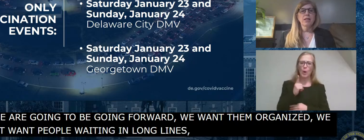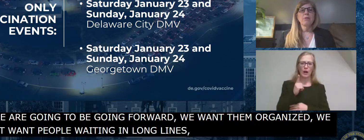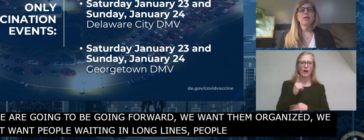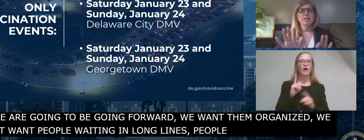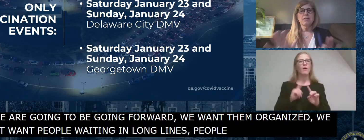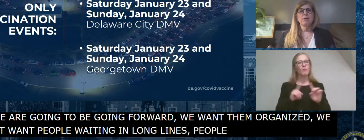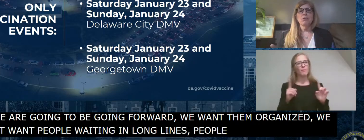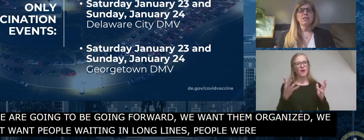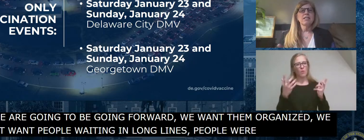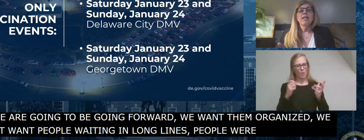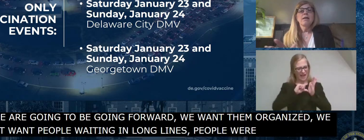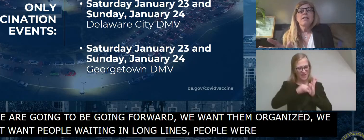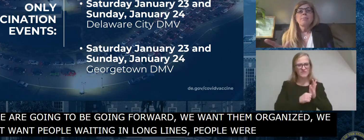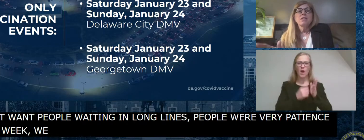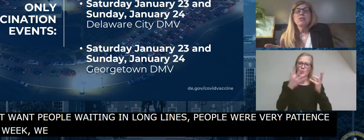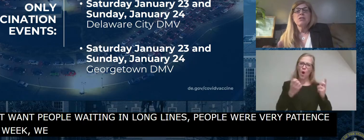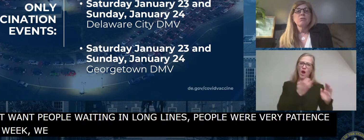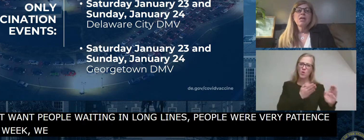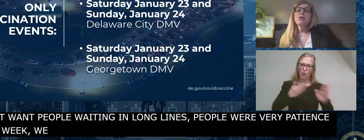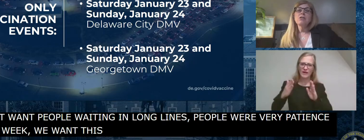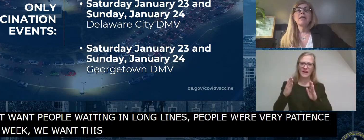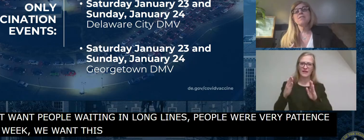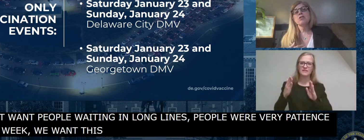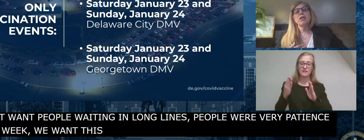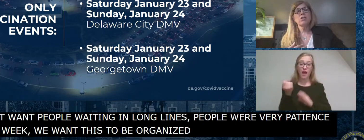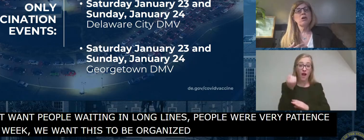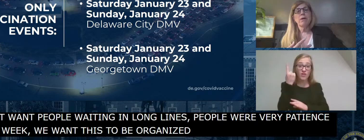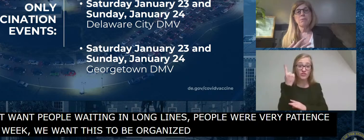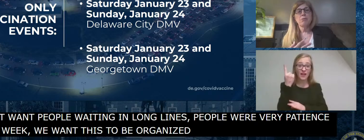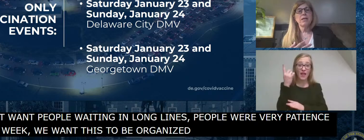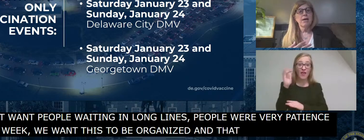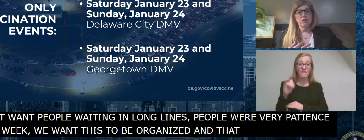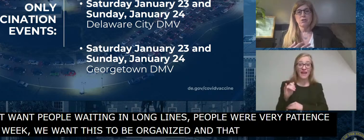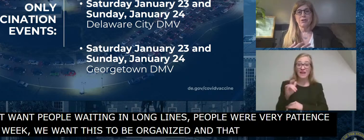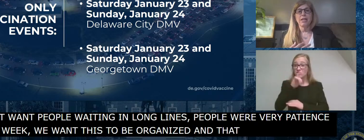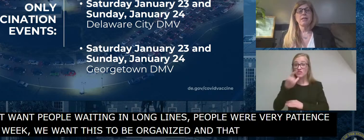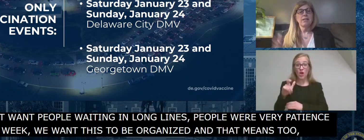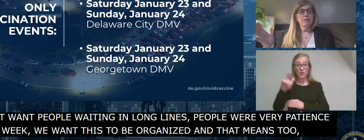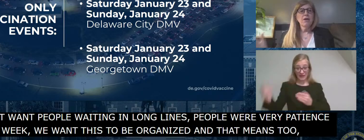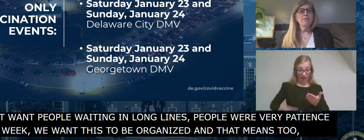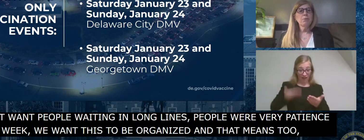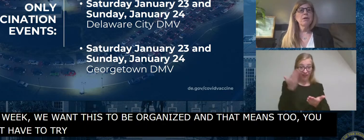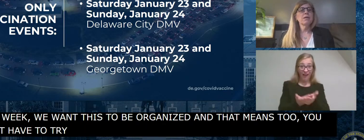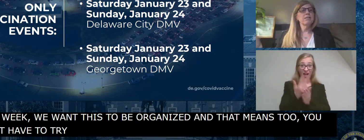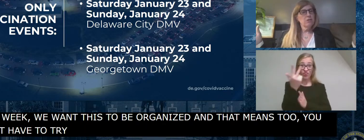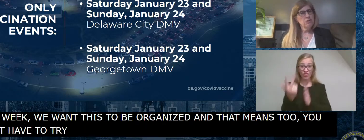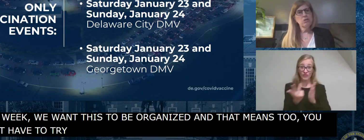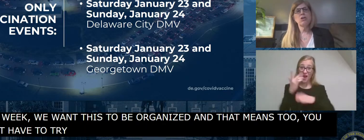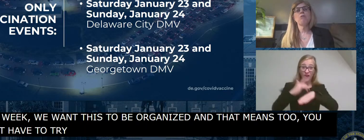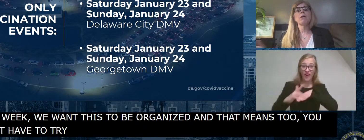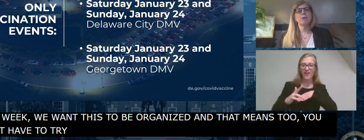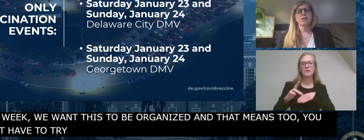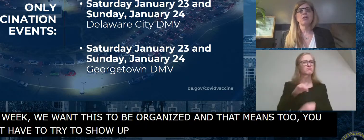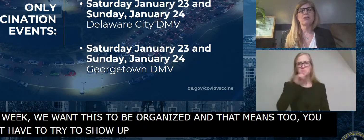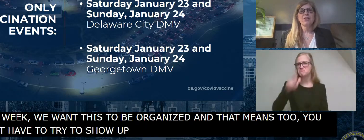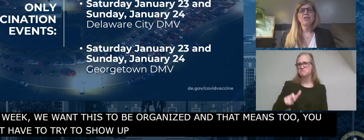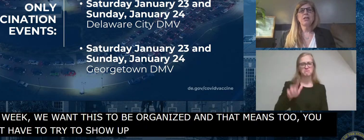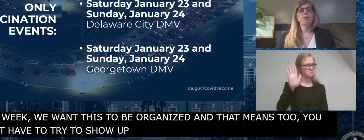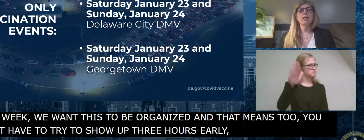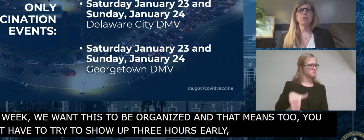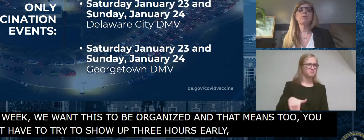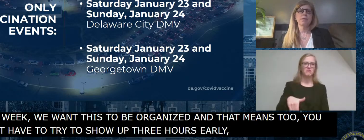We really want this to be organized. And that means too, you don't have to try to show up 3 hours early. If you have an appointment, you show up when